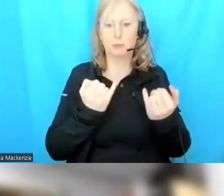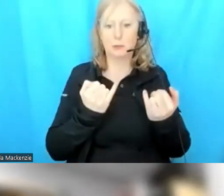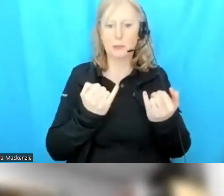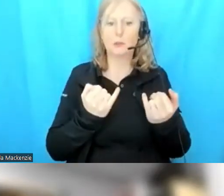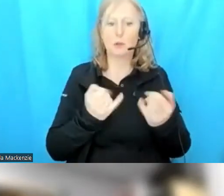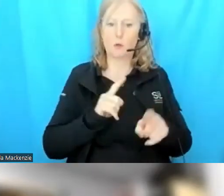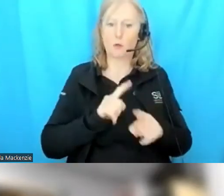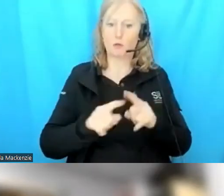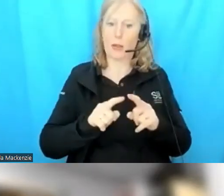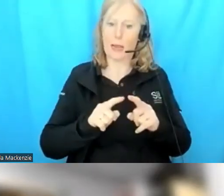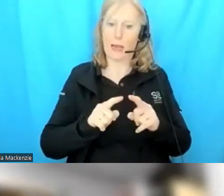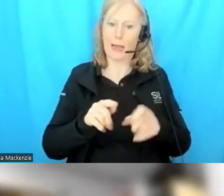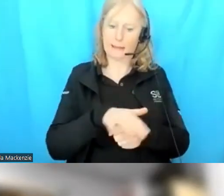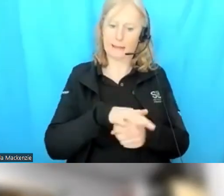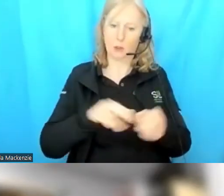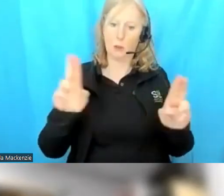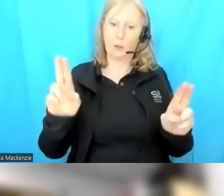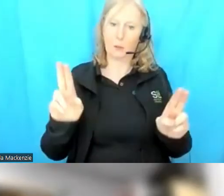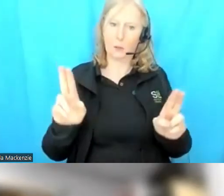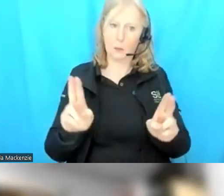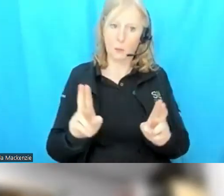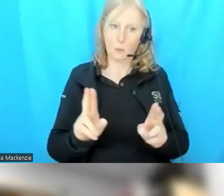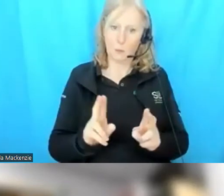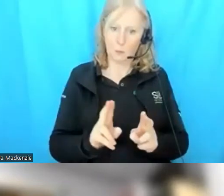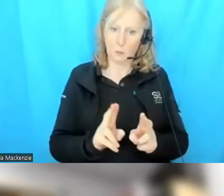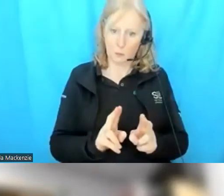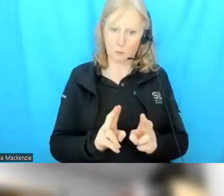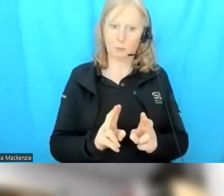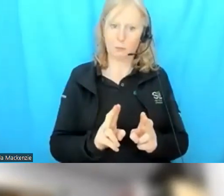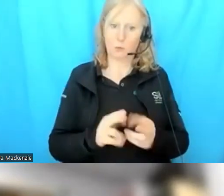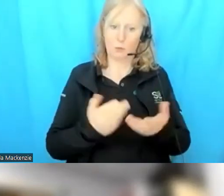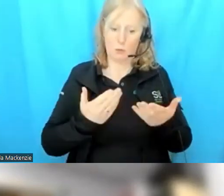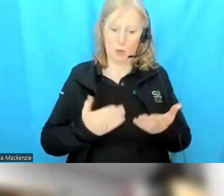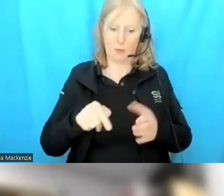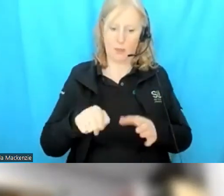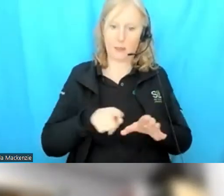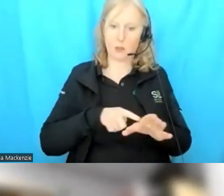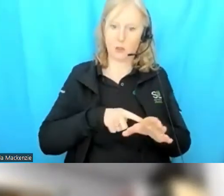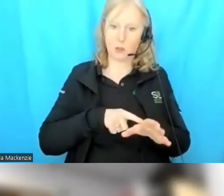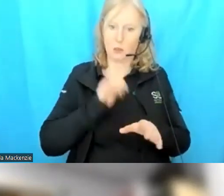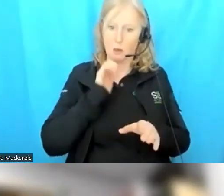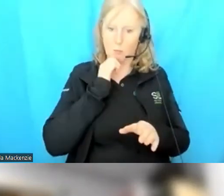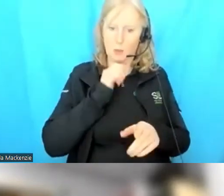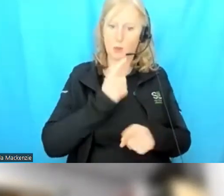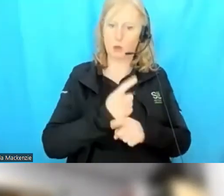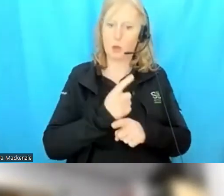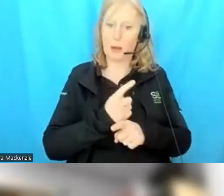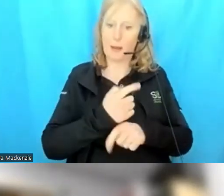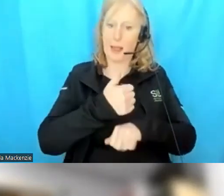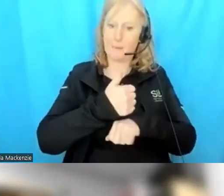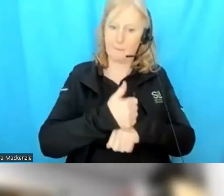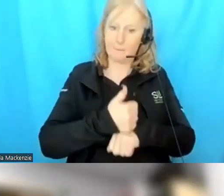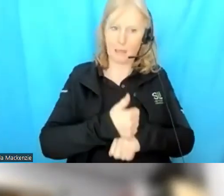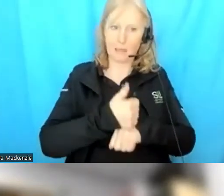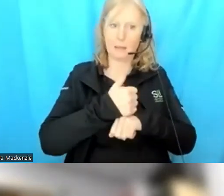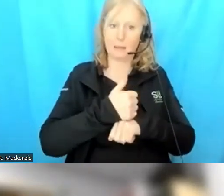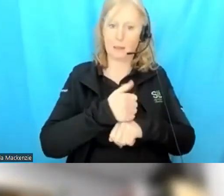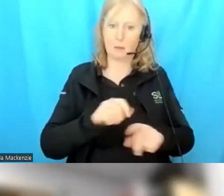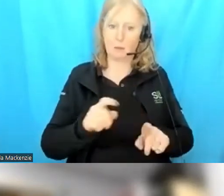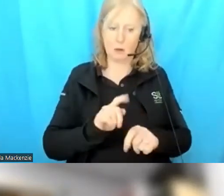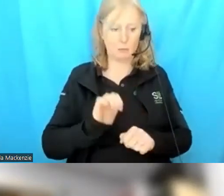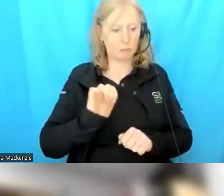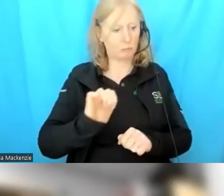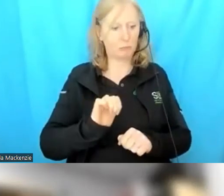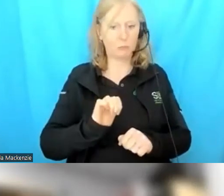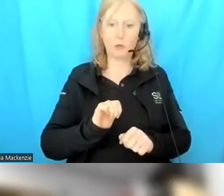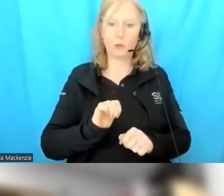situation. And what we're doing in CPC this year is bringing it down to basics. And we're just talking about what their roles and